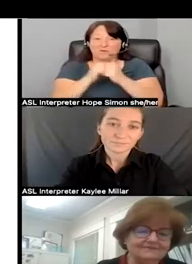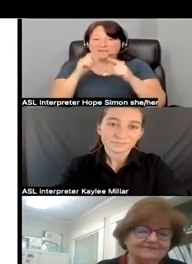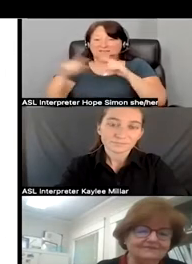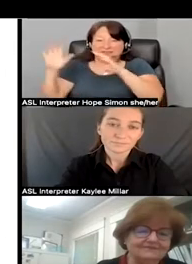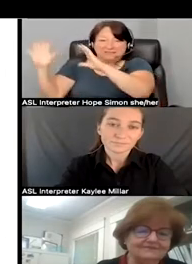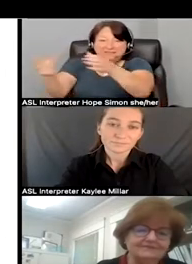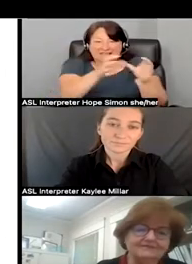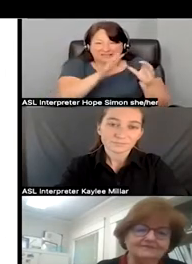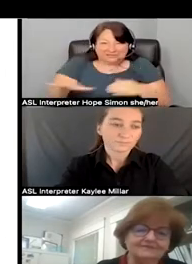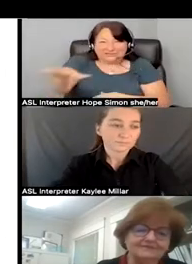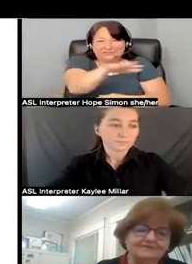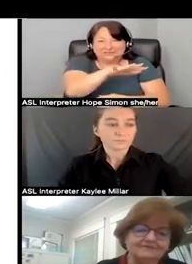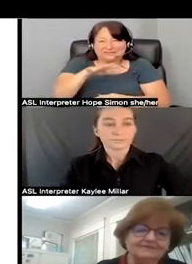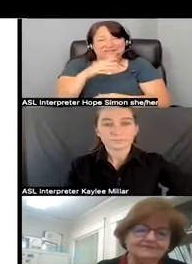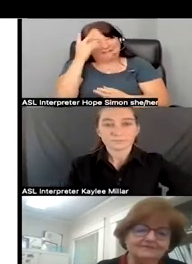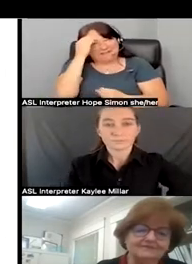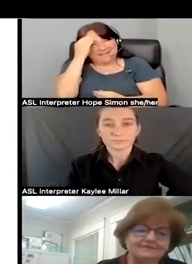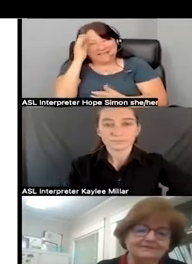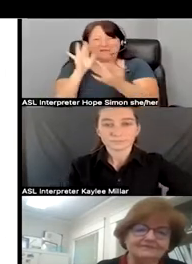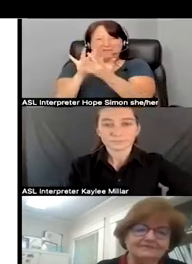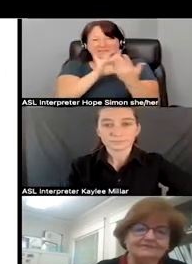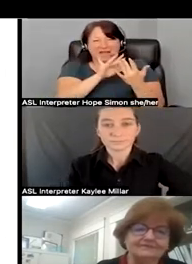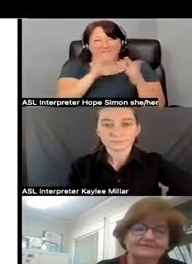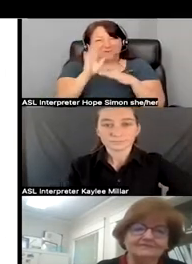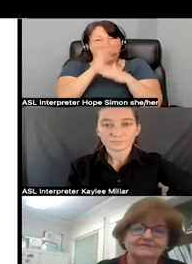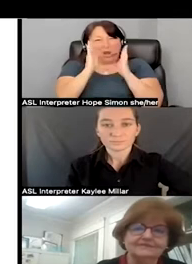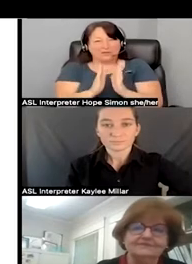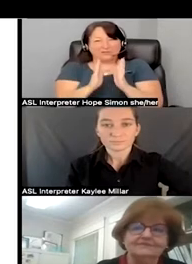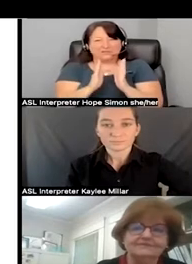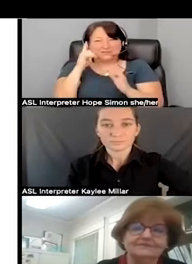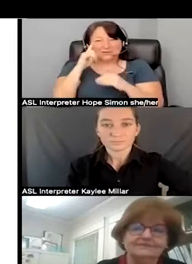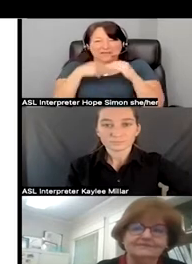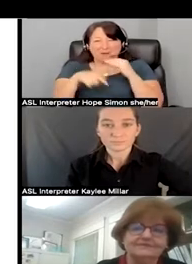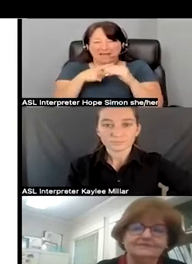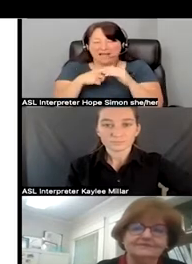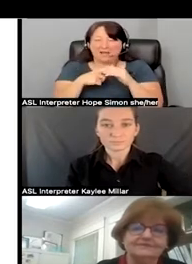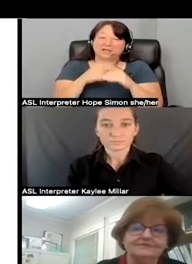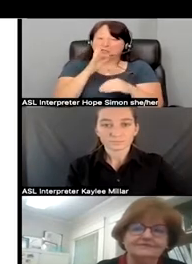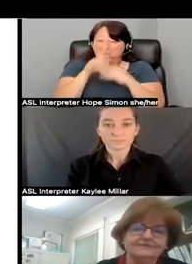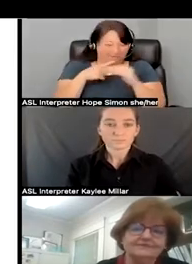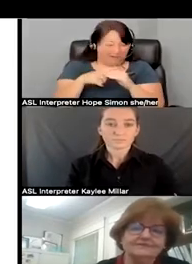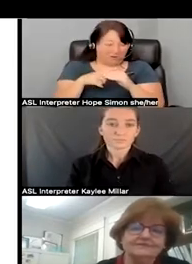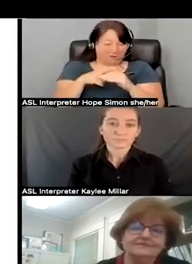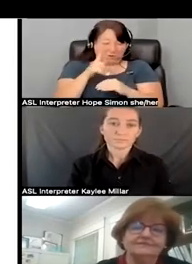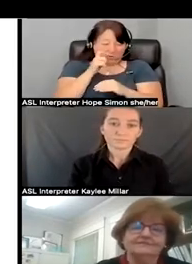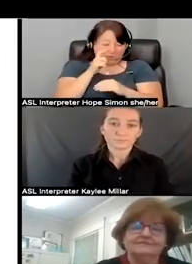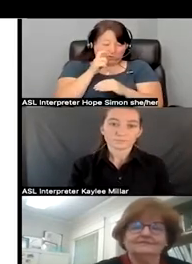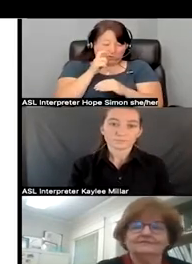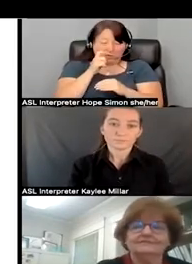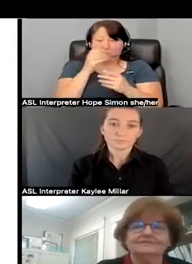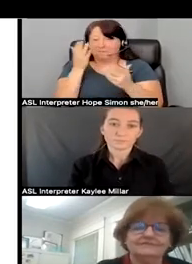to kind of think about and reach out to your partners to think about and to talk about who might already have